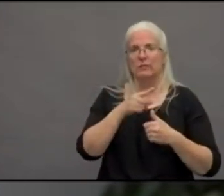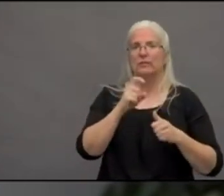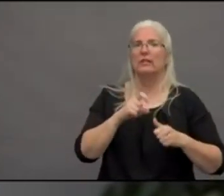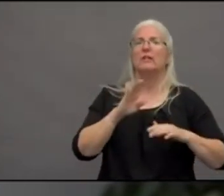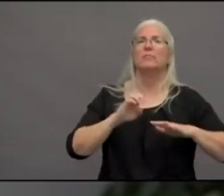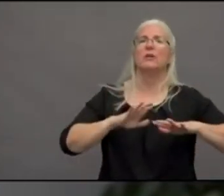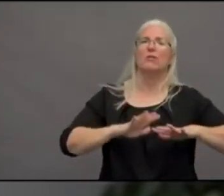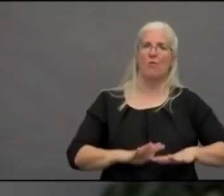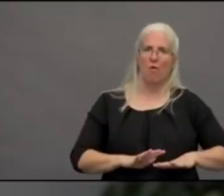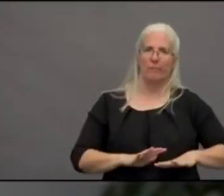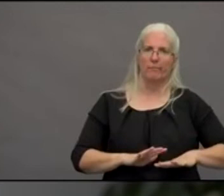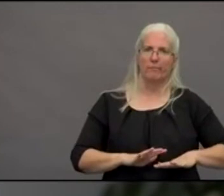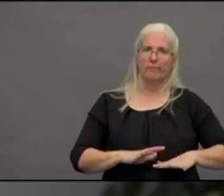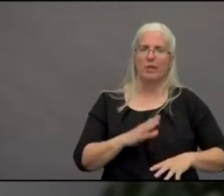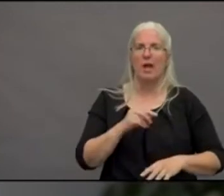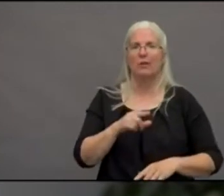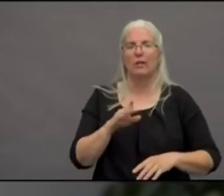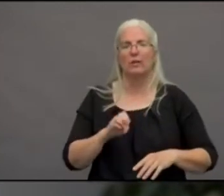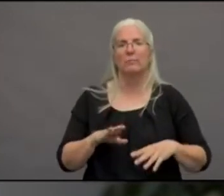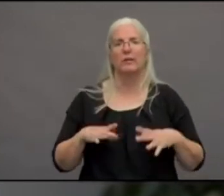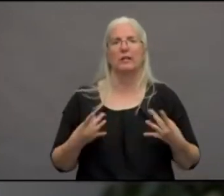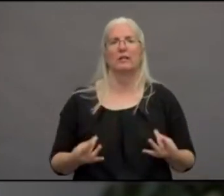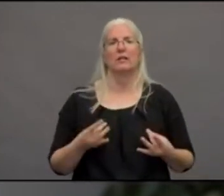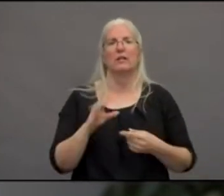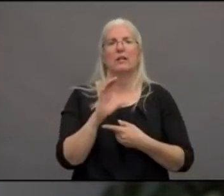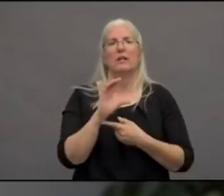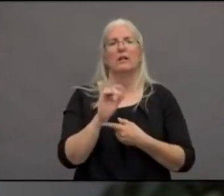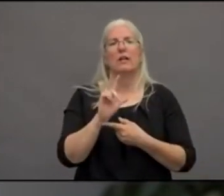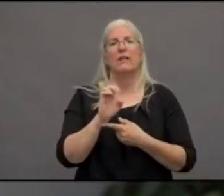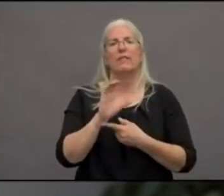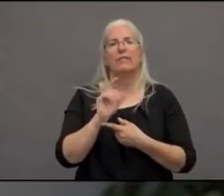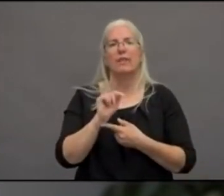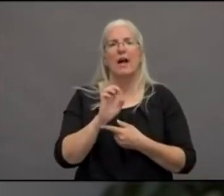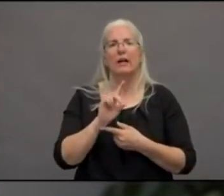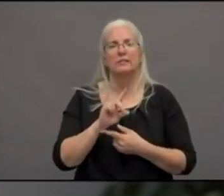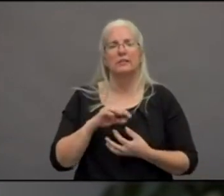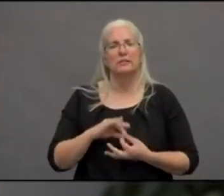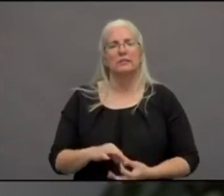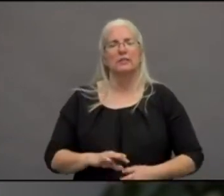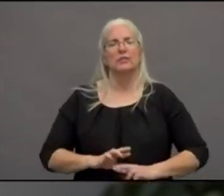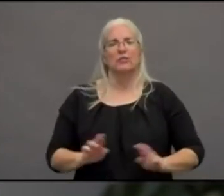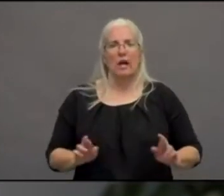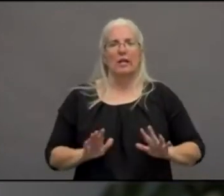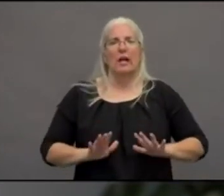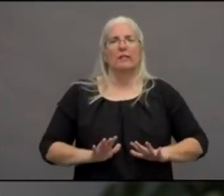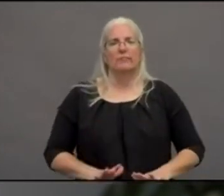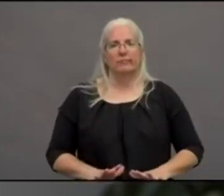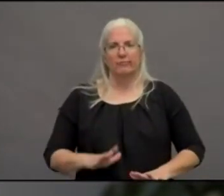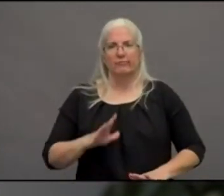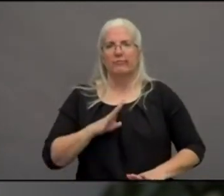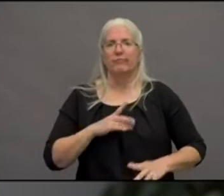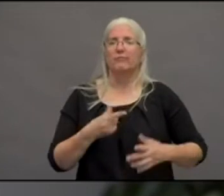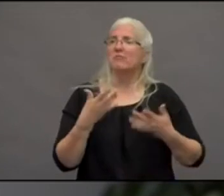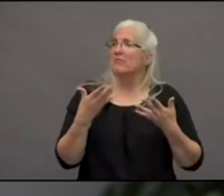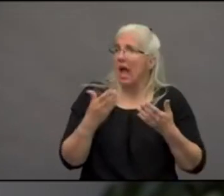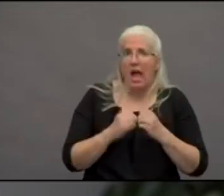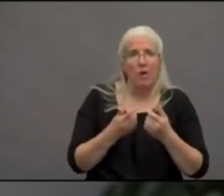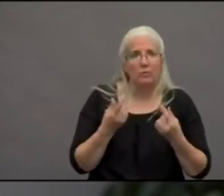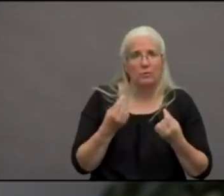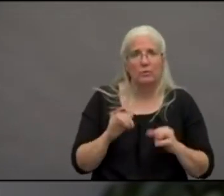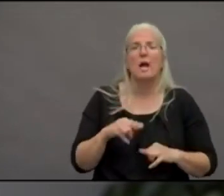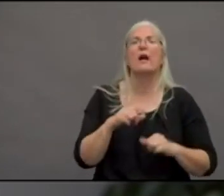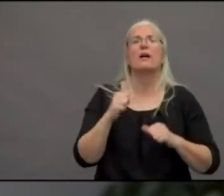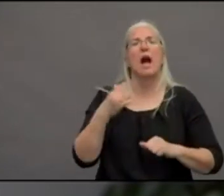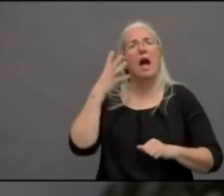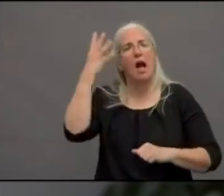activities you can do to maintain a state of calm, to support stress reduction? That might be going out on a walk, getting some sunshine. It might